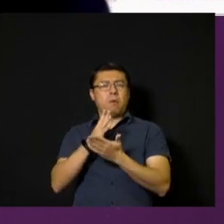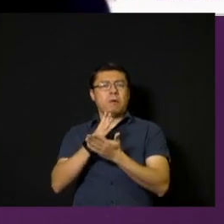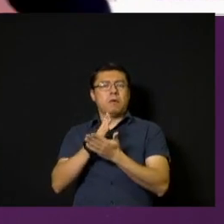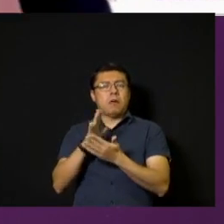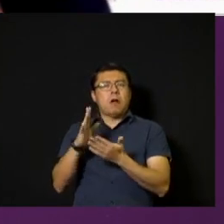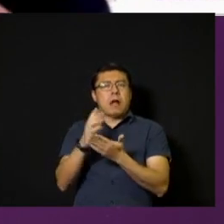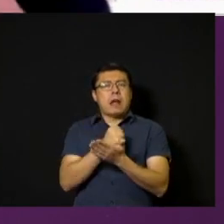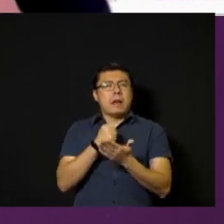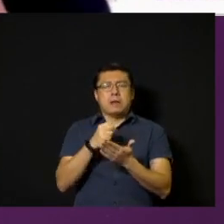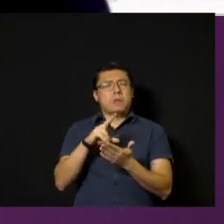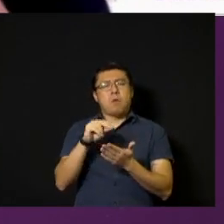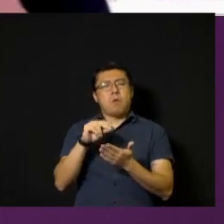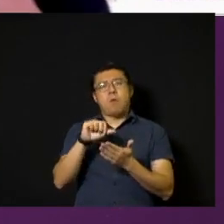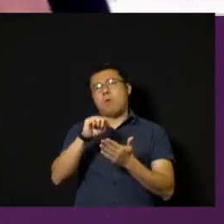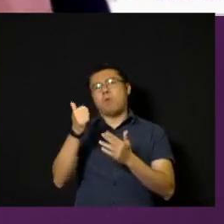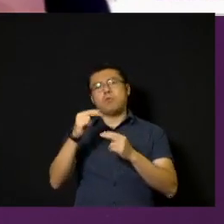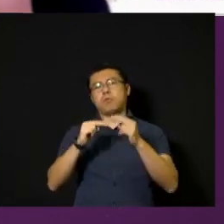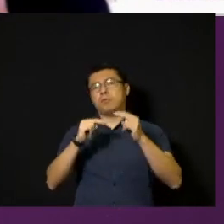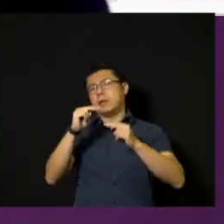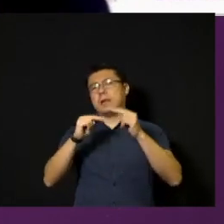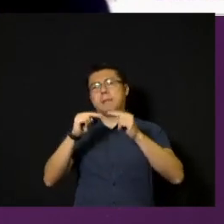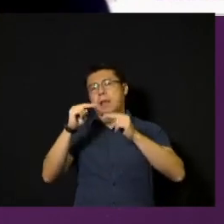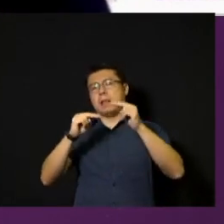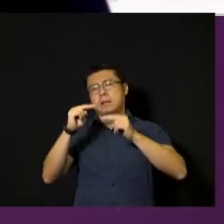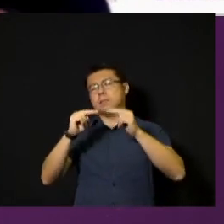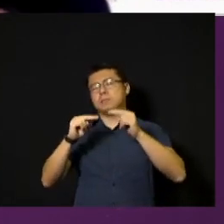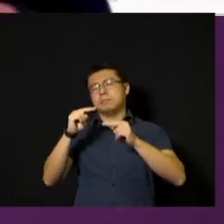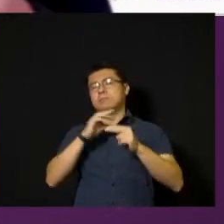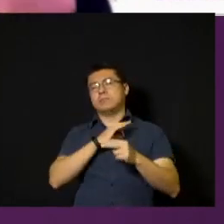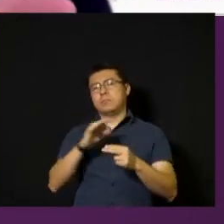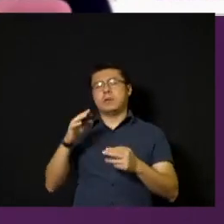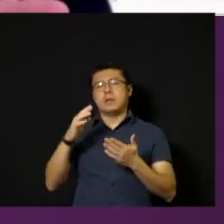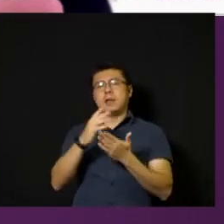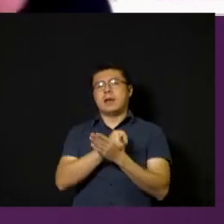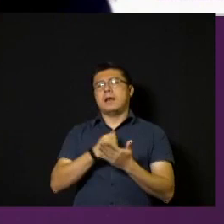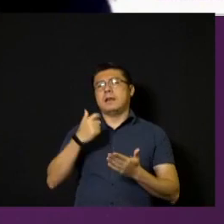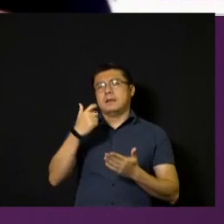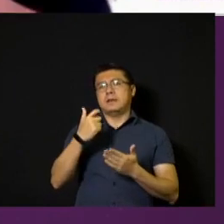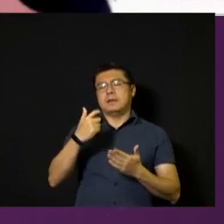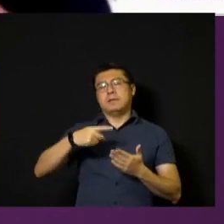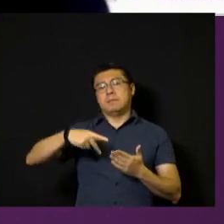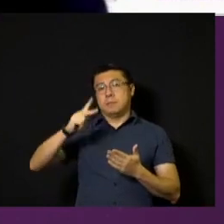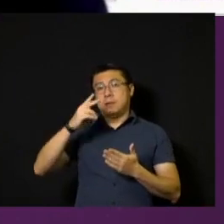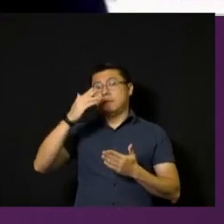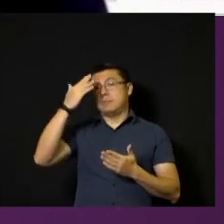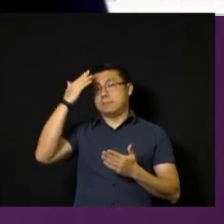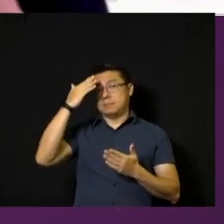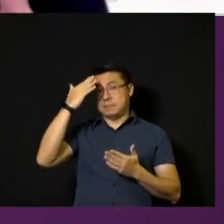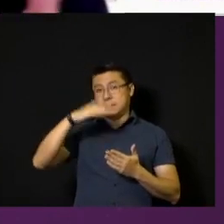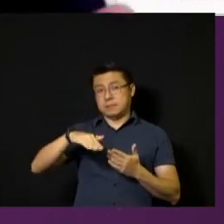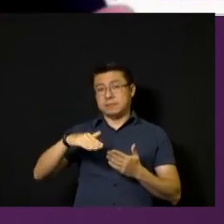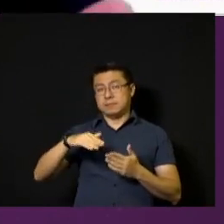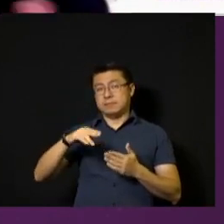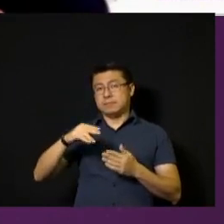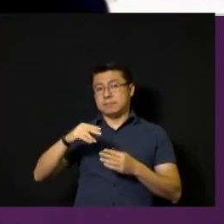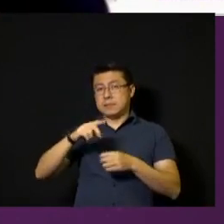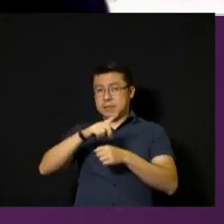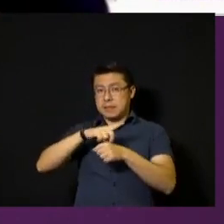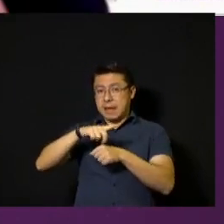you earn things only with time, and every level gives you things, but it is a fact that after being